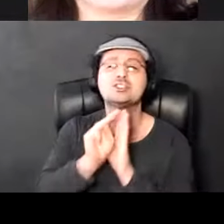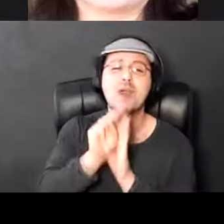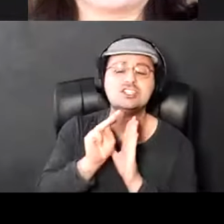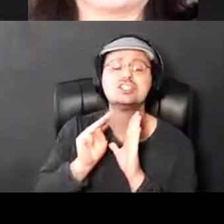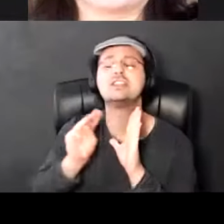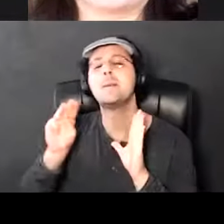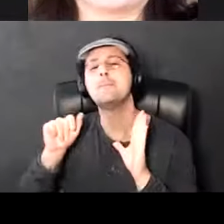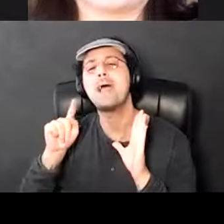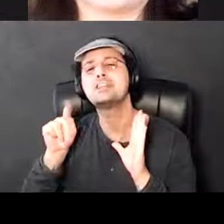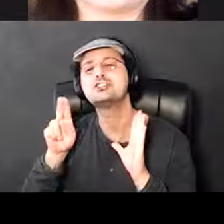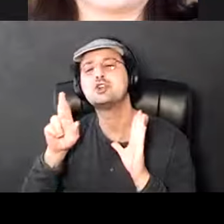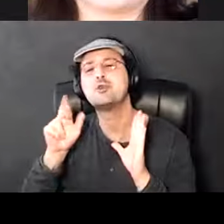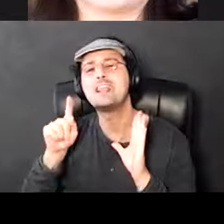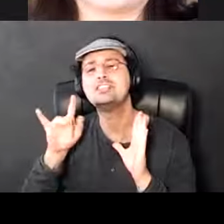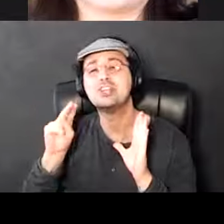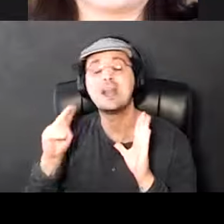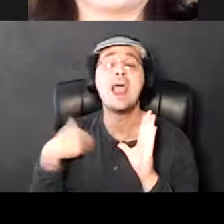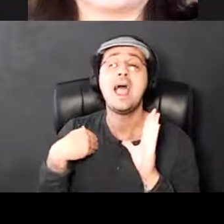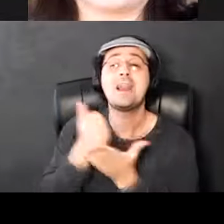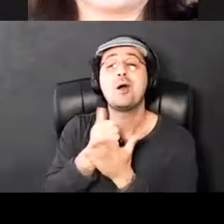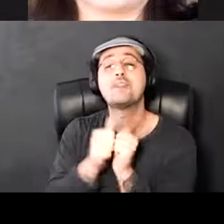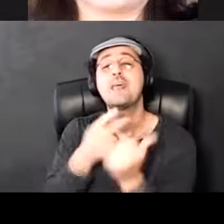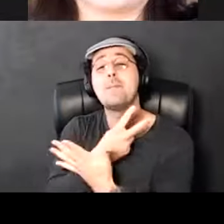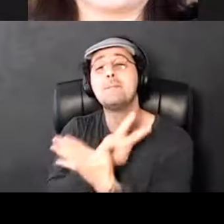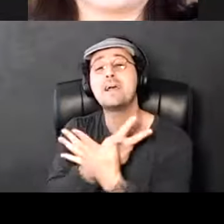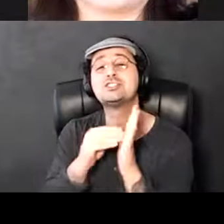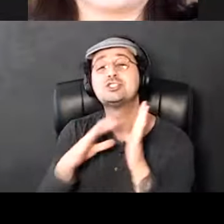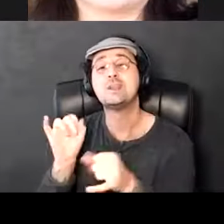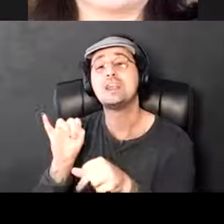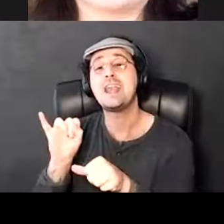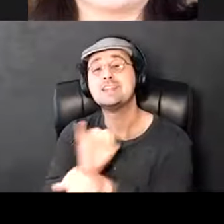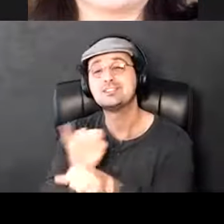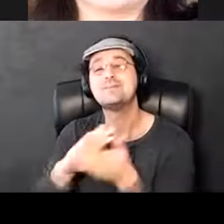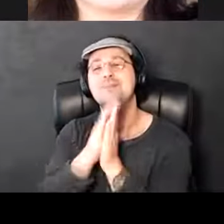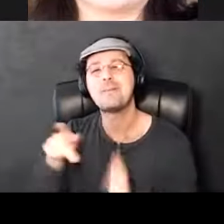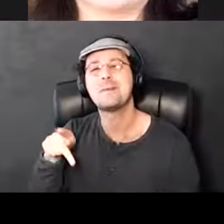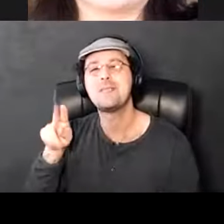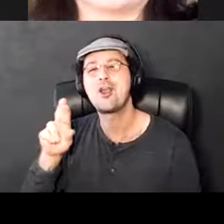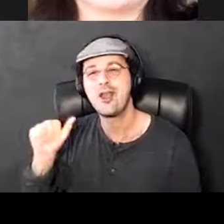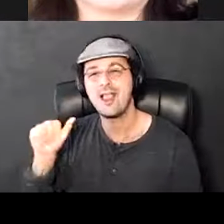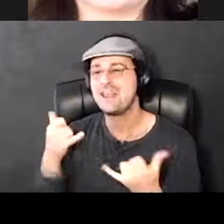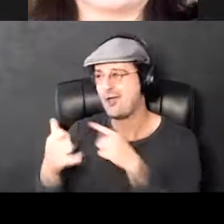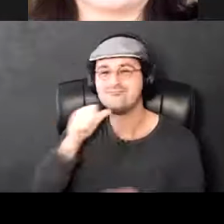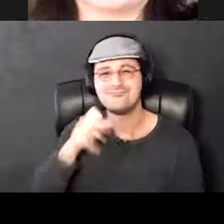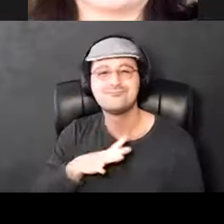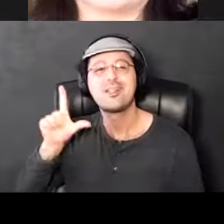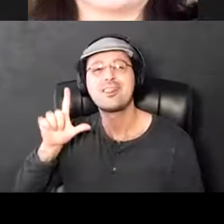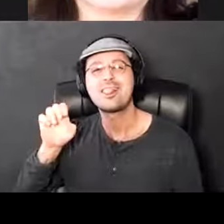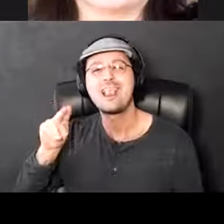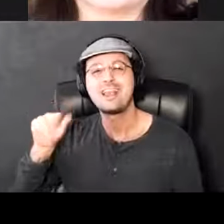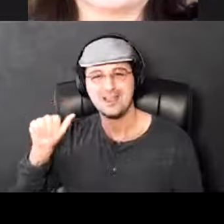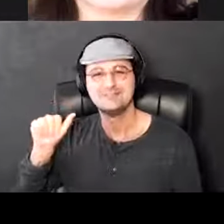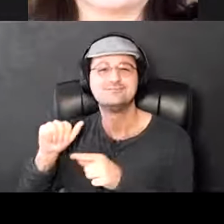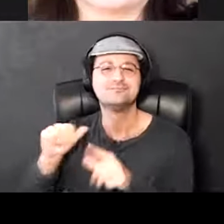help from a master's student intern in our lab, who then became a PRA, and she's now at medical school, Lena, and our